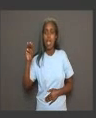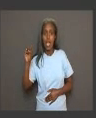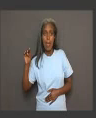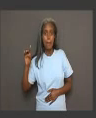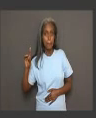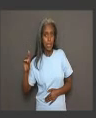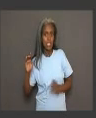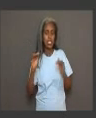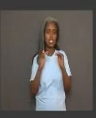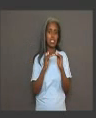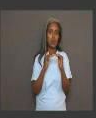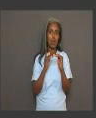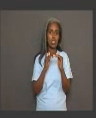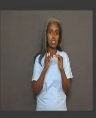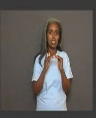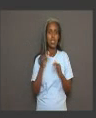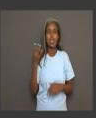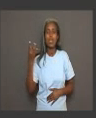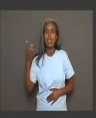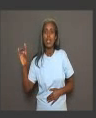MD equals